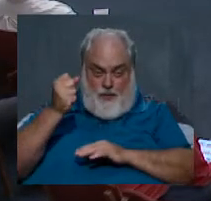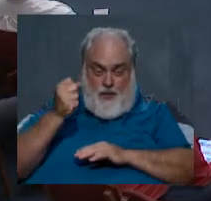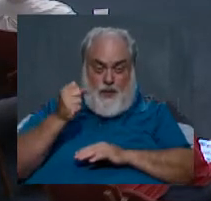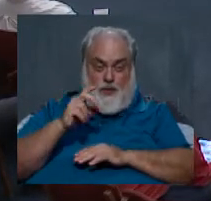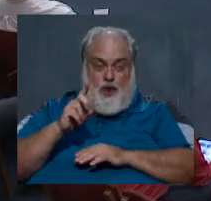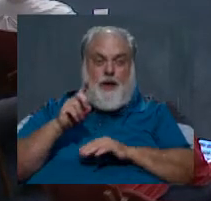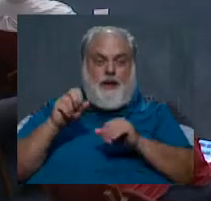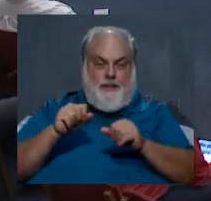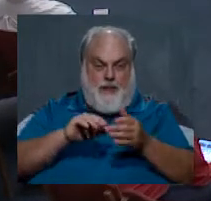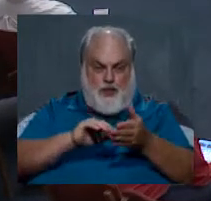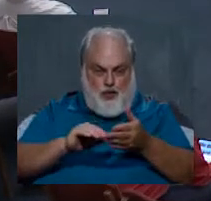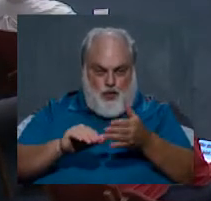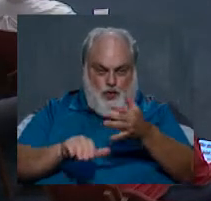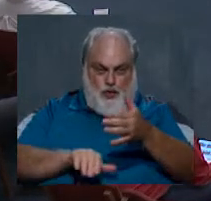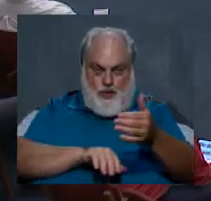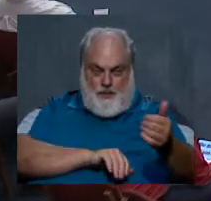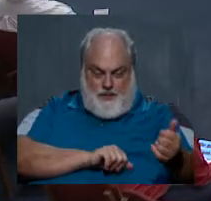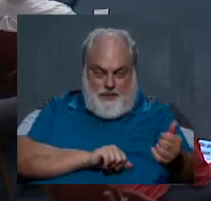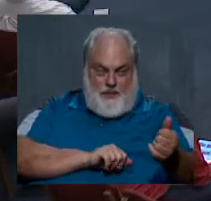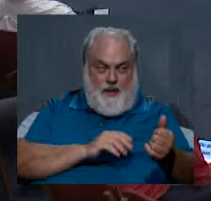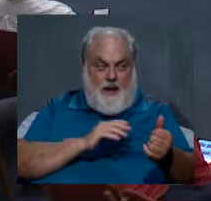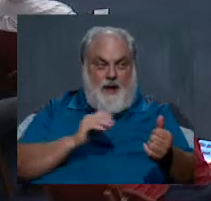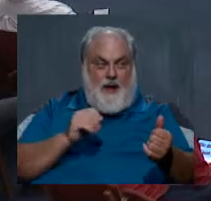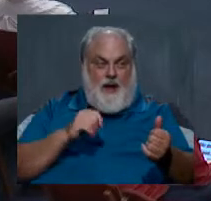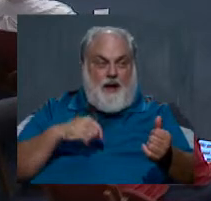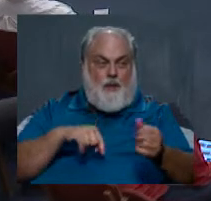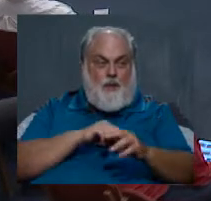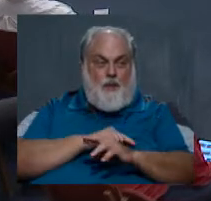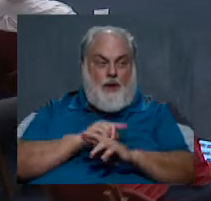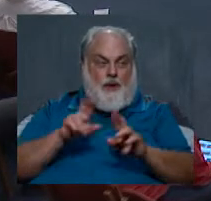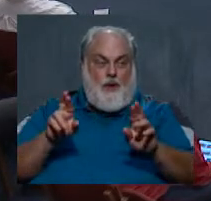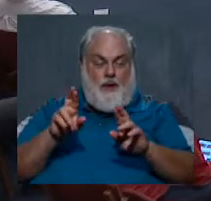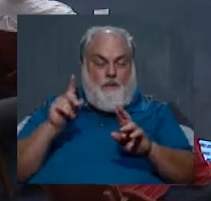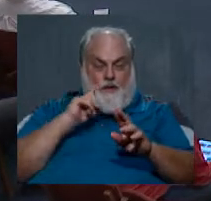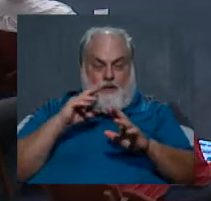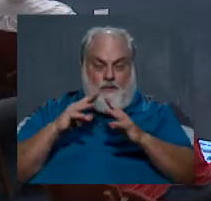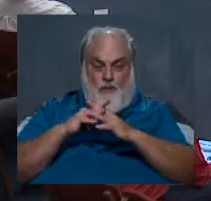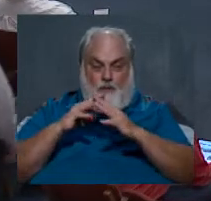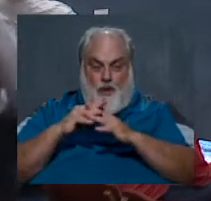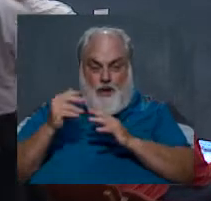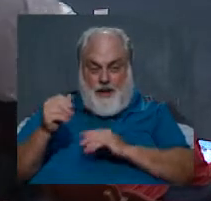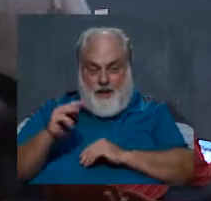withdraw, you may be excused and get ready for the football game.